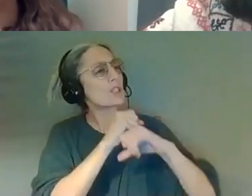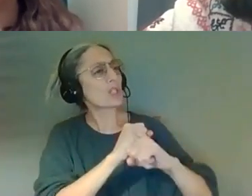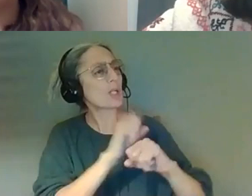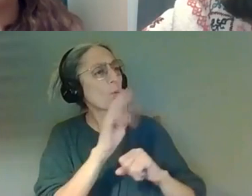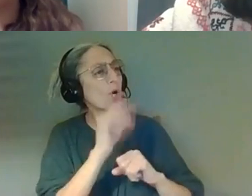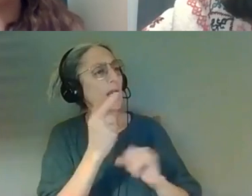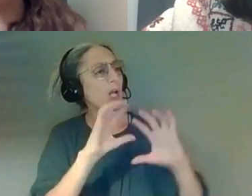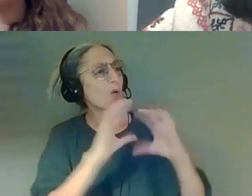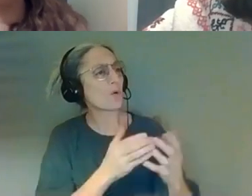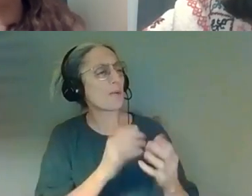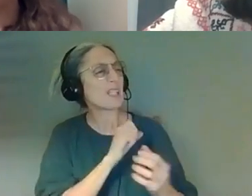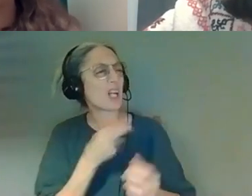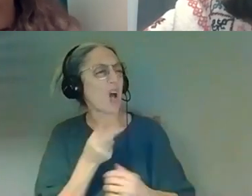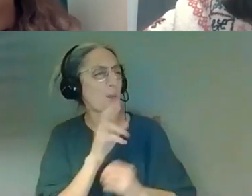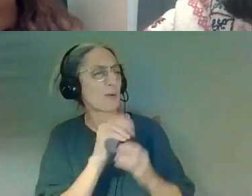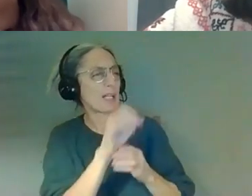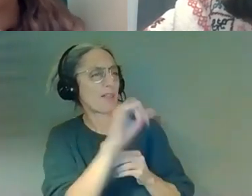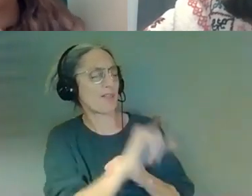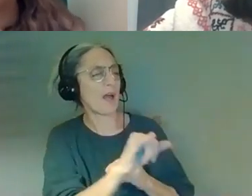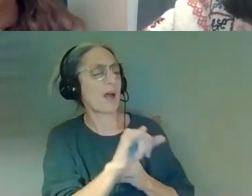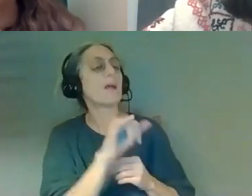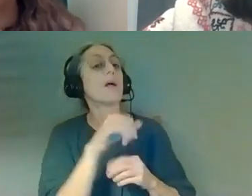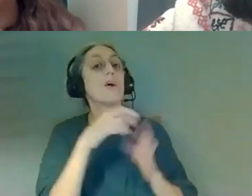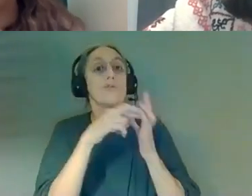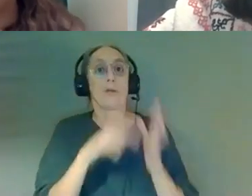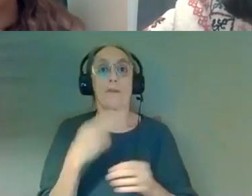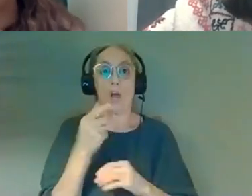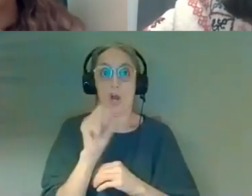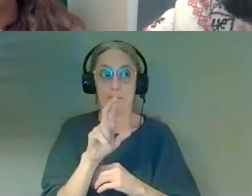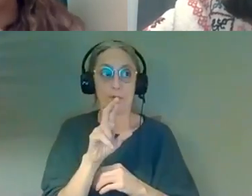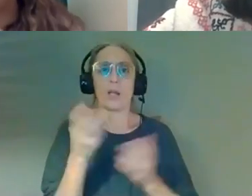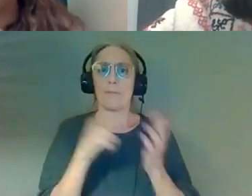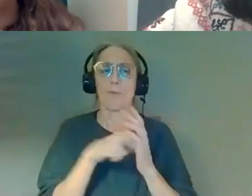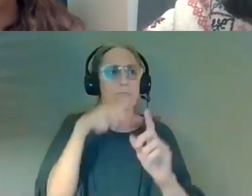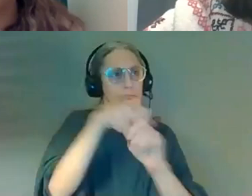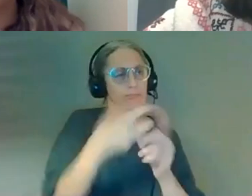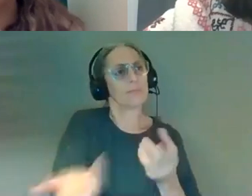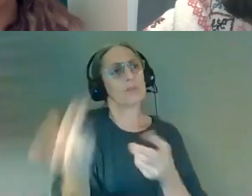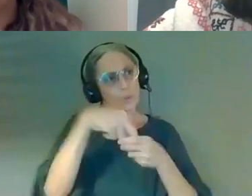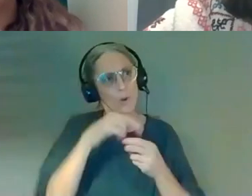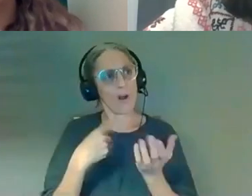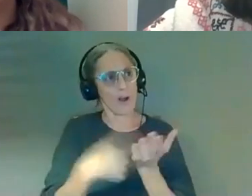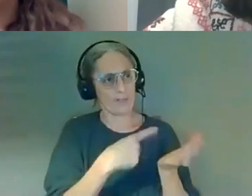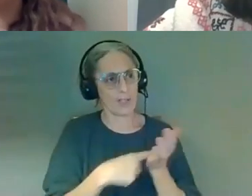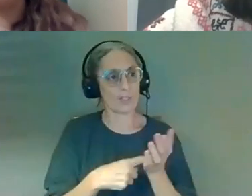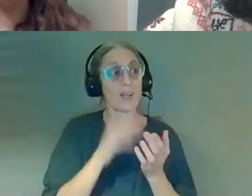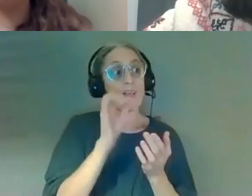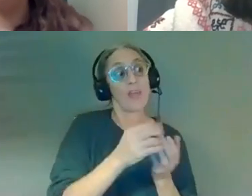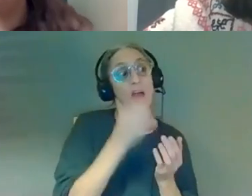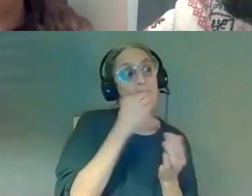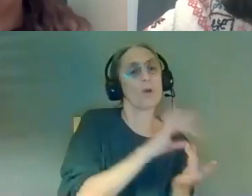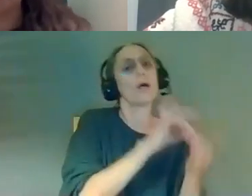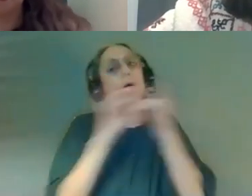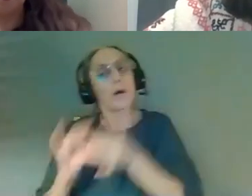right. I also think that tapping Representative Harper into the conversation and the connections to transportation would also be really